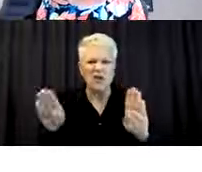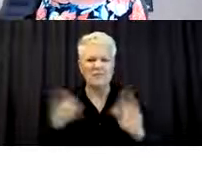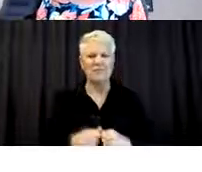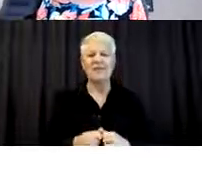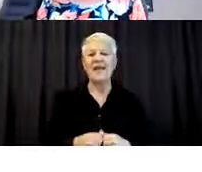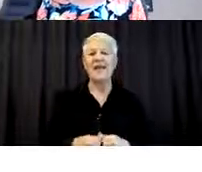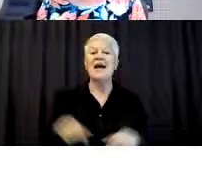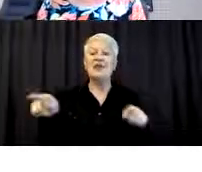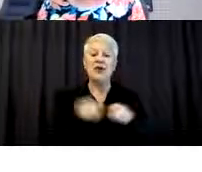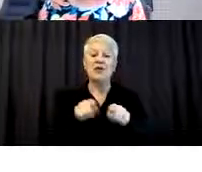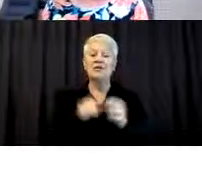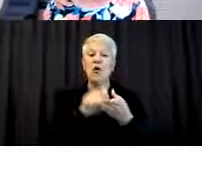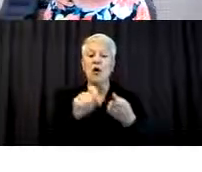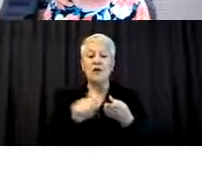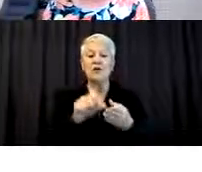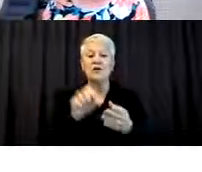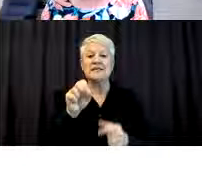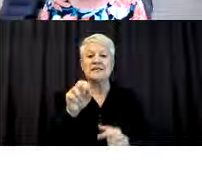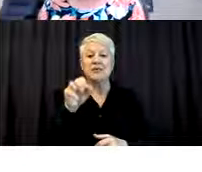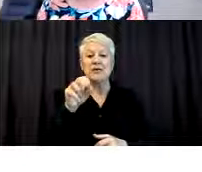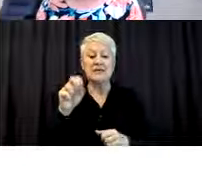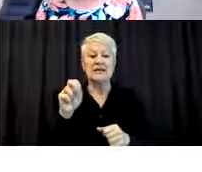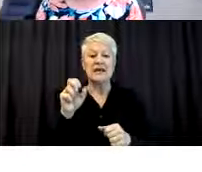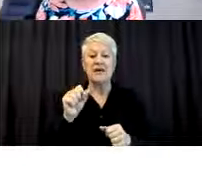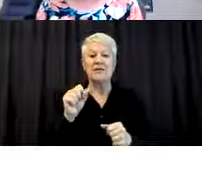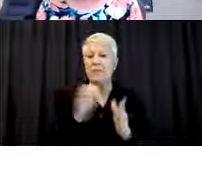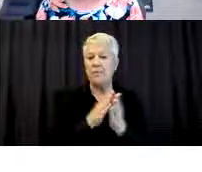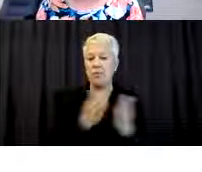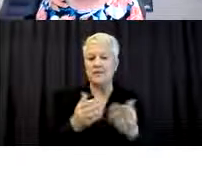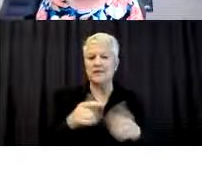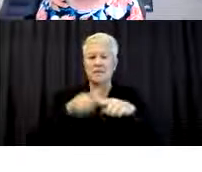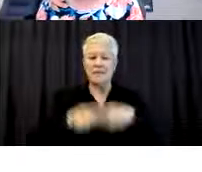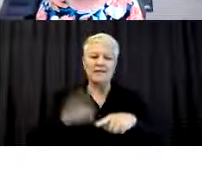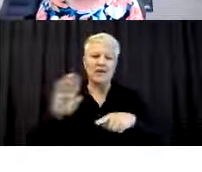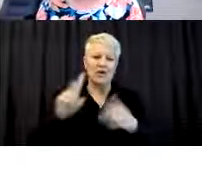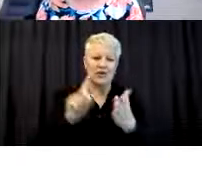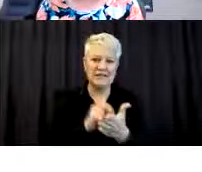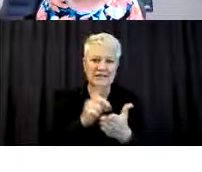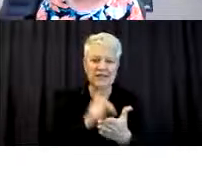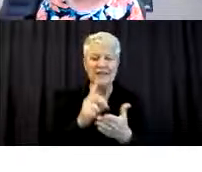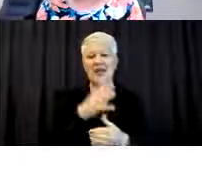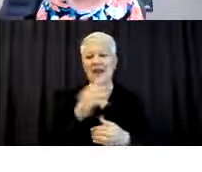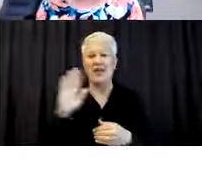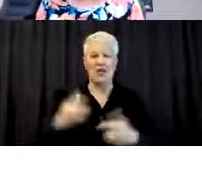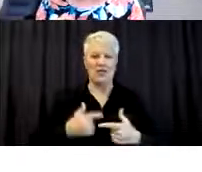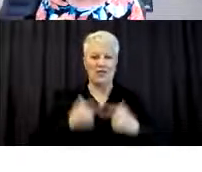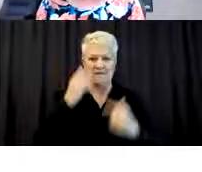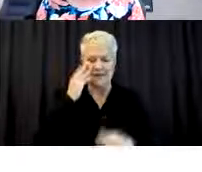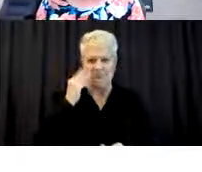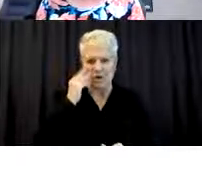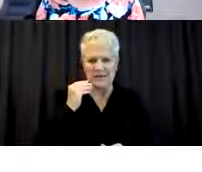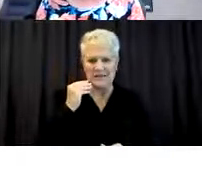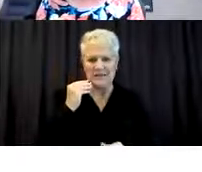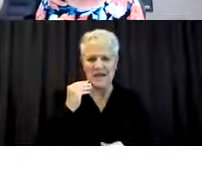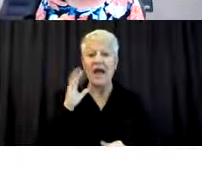She also authored a series of books which were based on her dissertation and her life experiences,